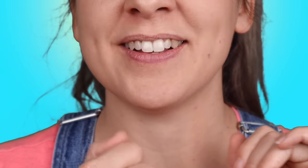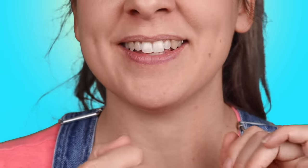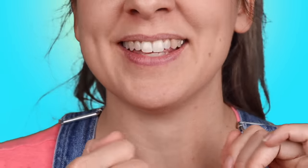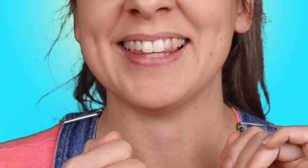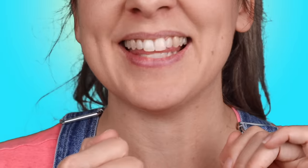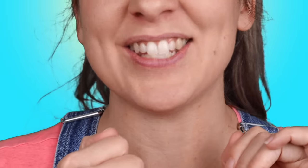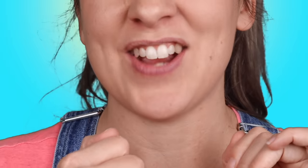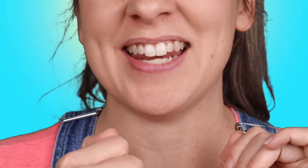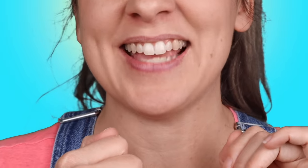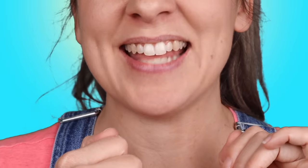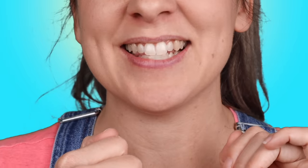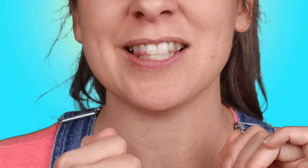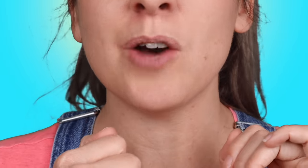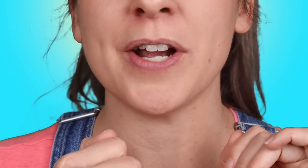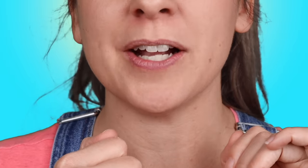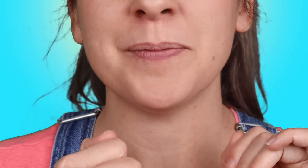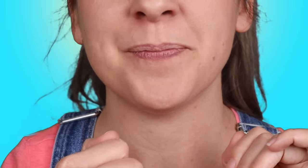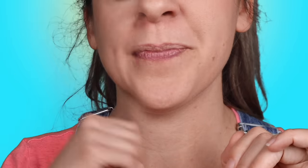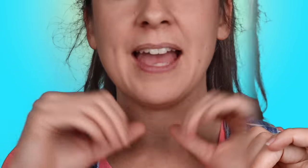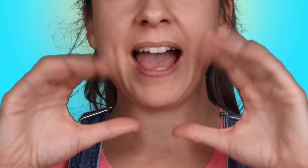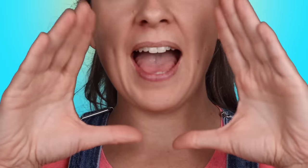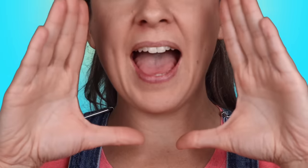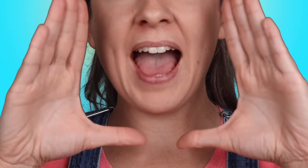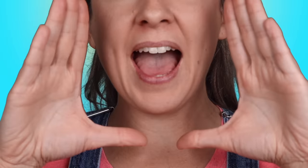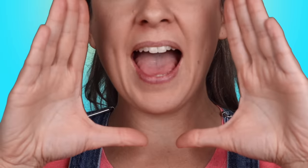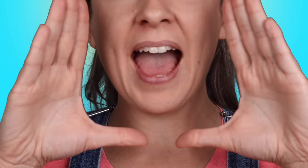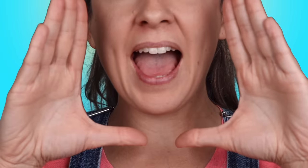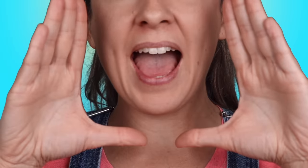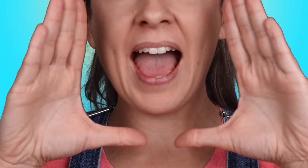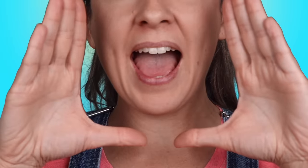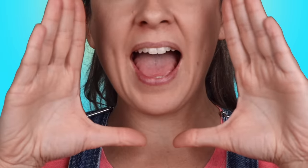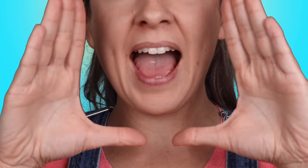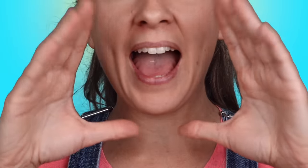More. Let's try it again slower.